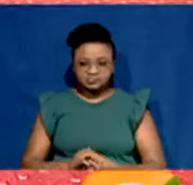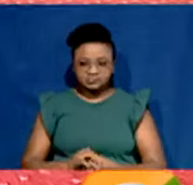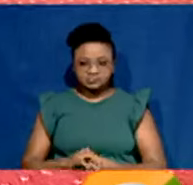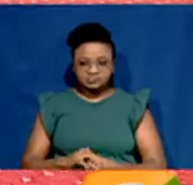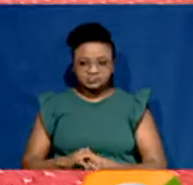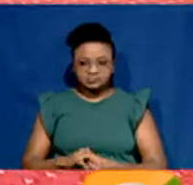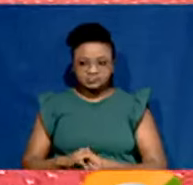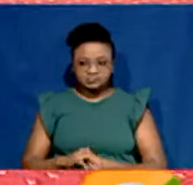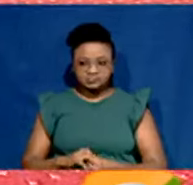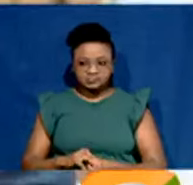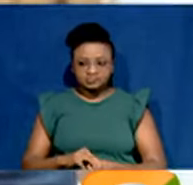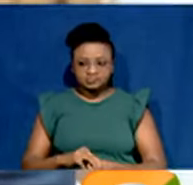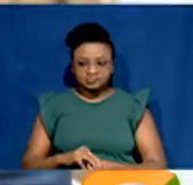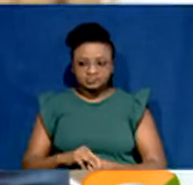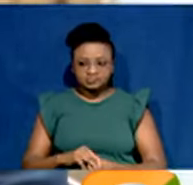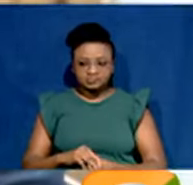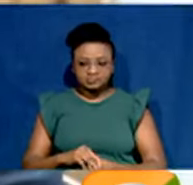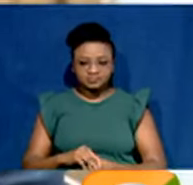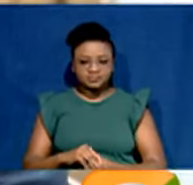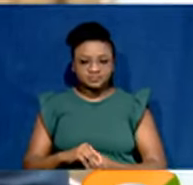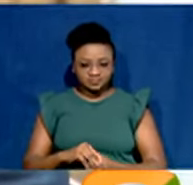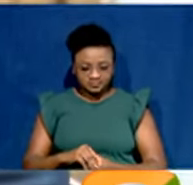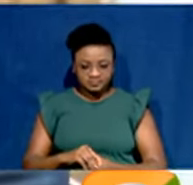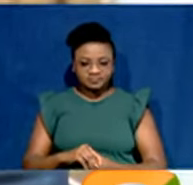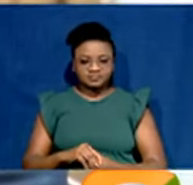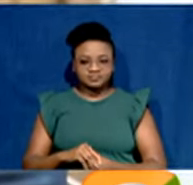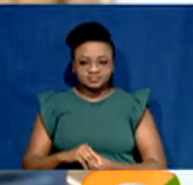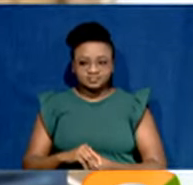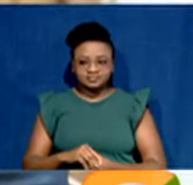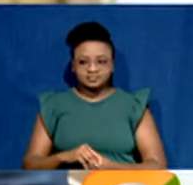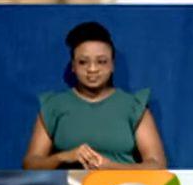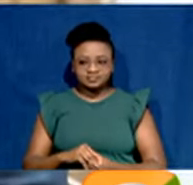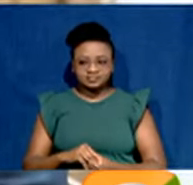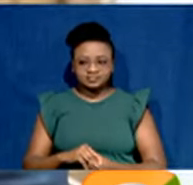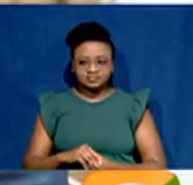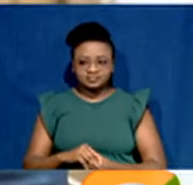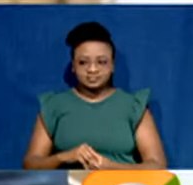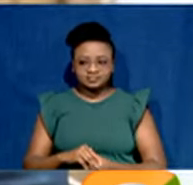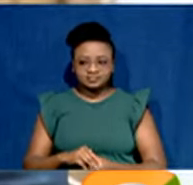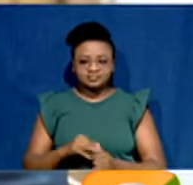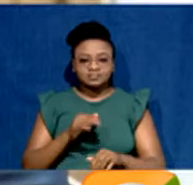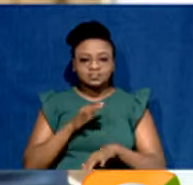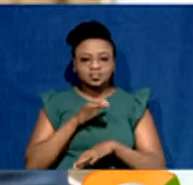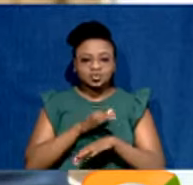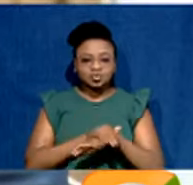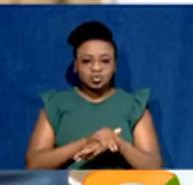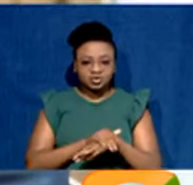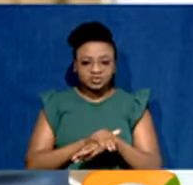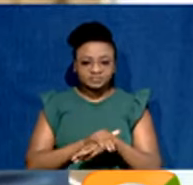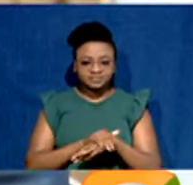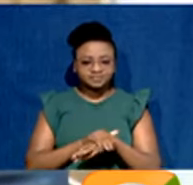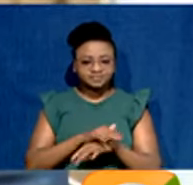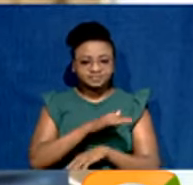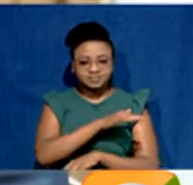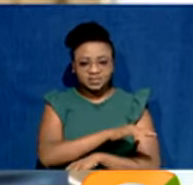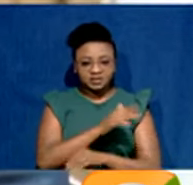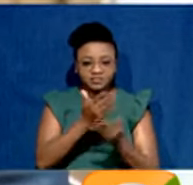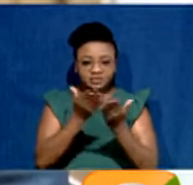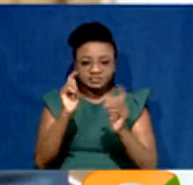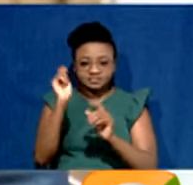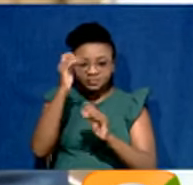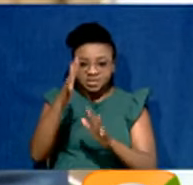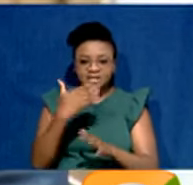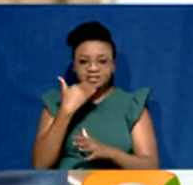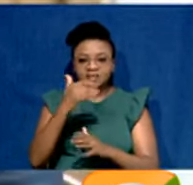Good evening, Kenya. Thank you for choosing to watch your favorite channel. This is a roundtable media conversation with